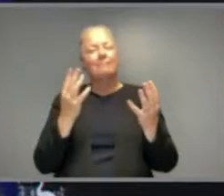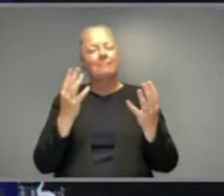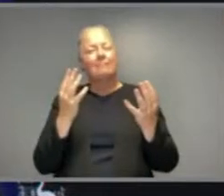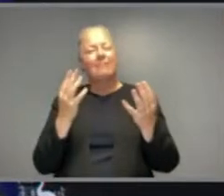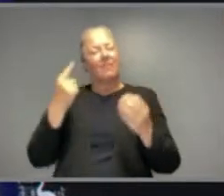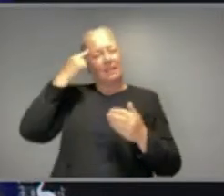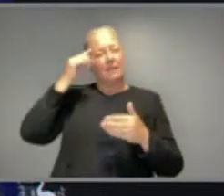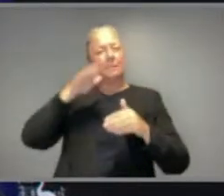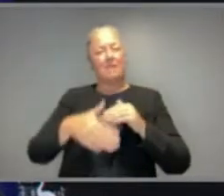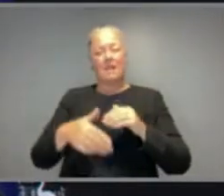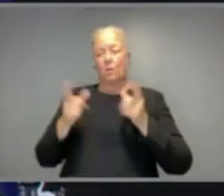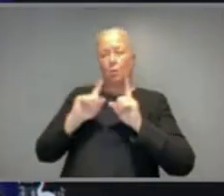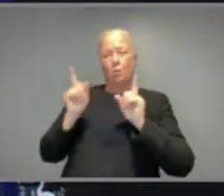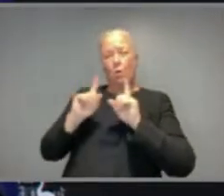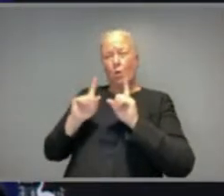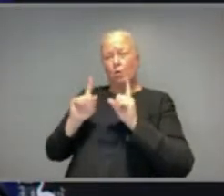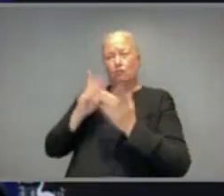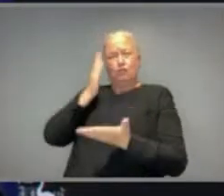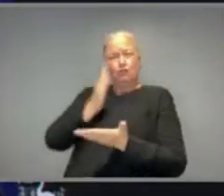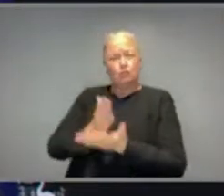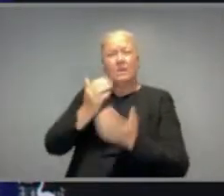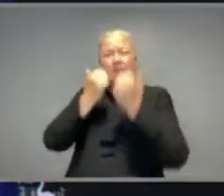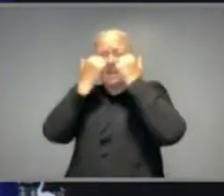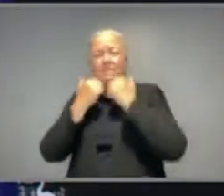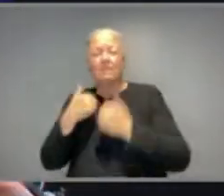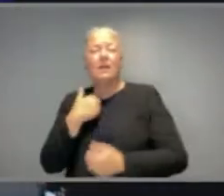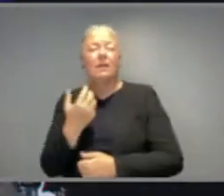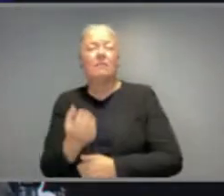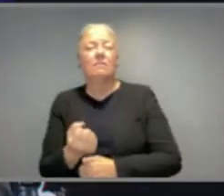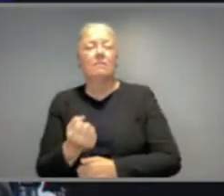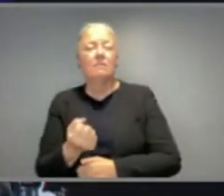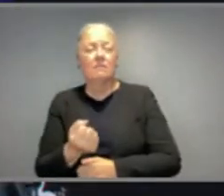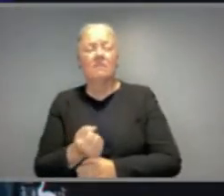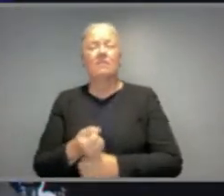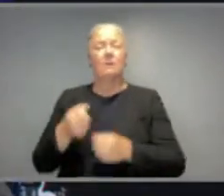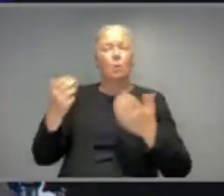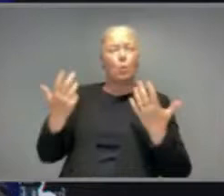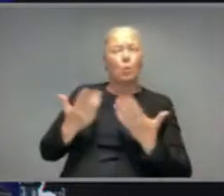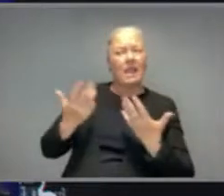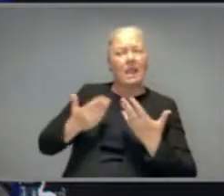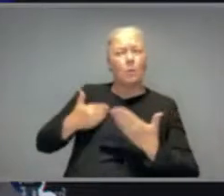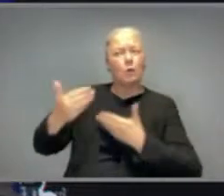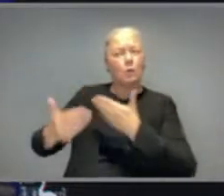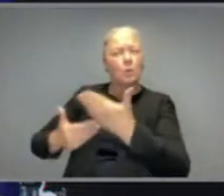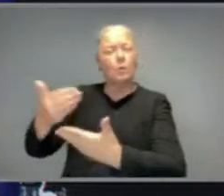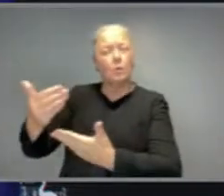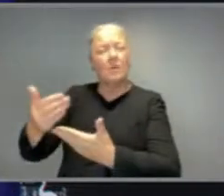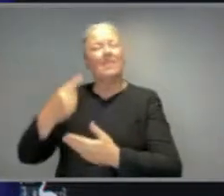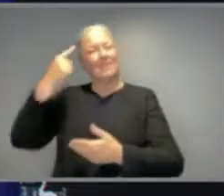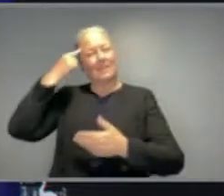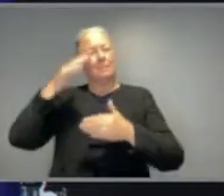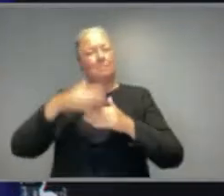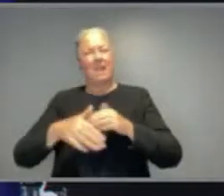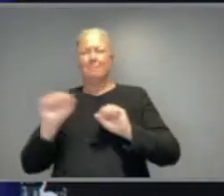and informing themselves in terms of a path they're going on and understanding the unique Australian